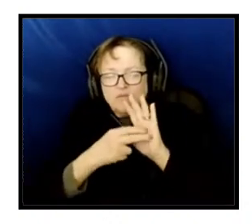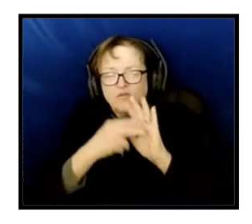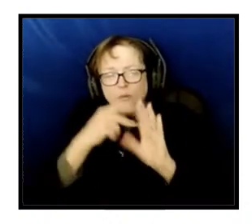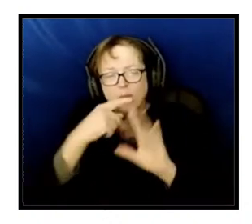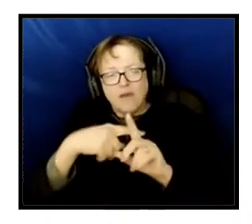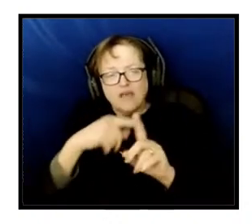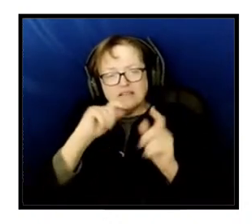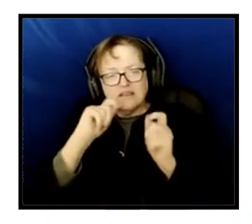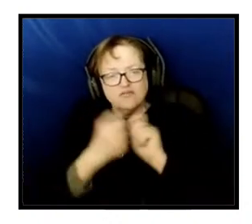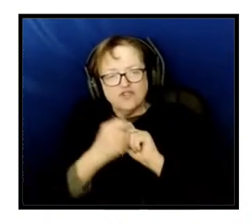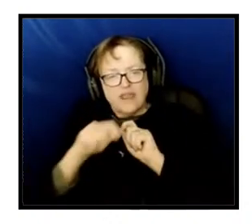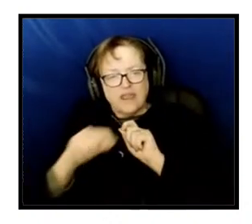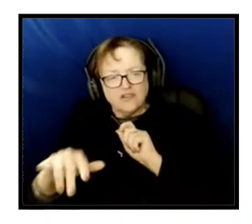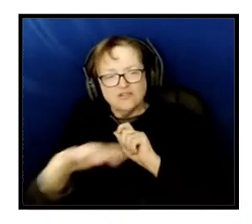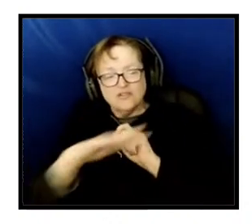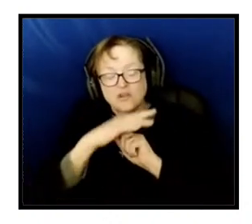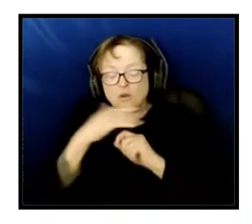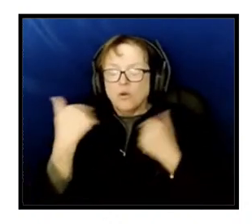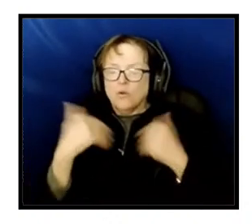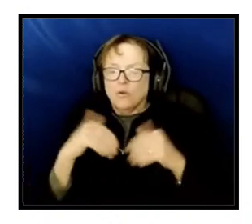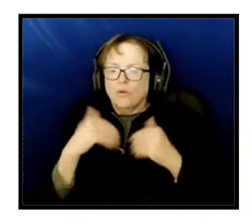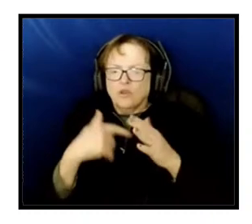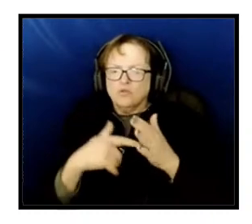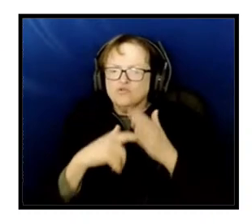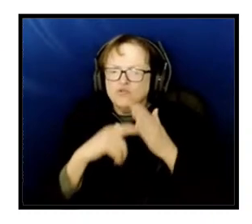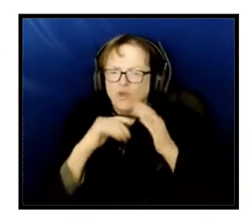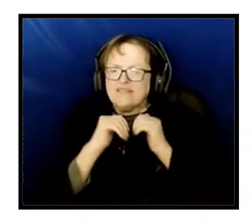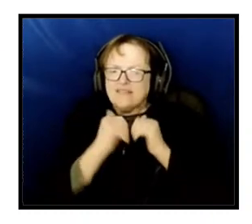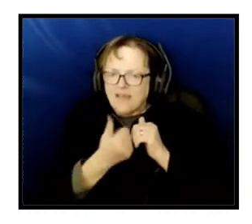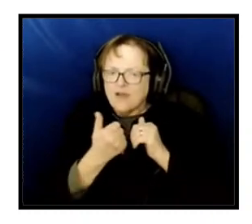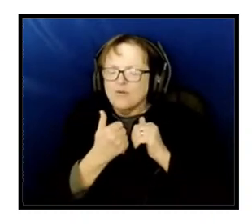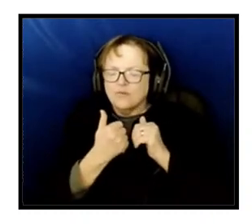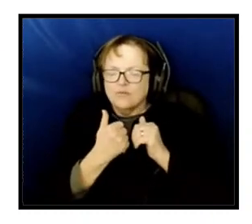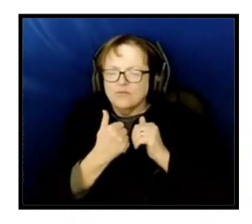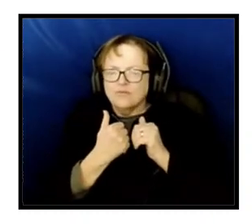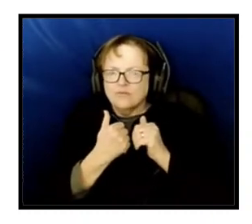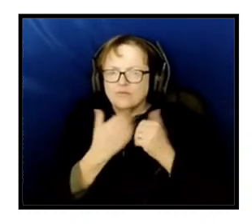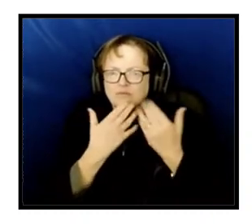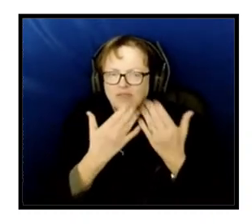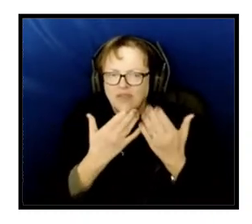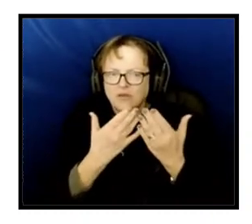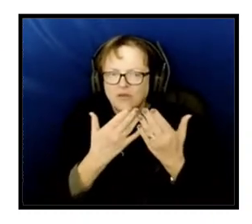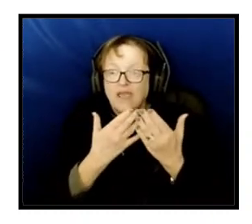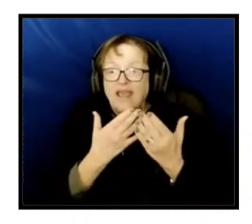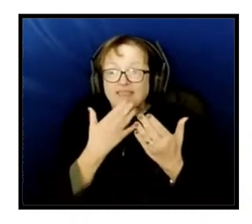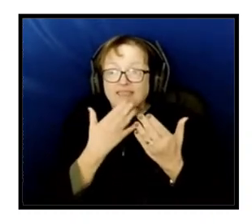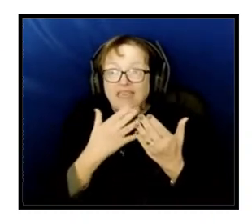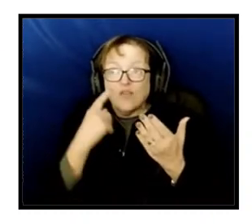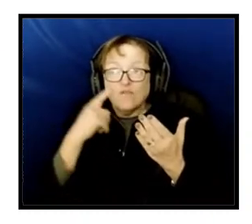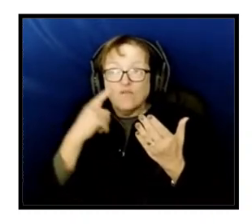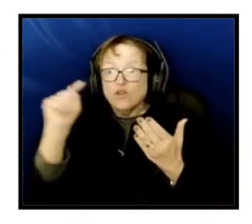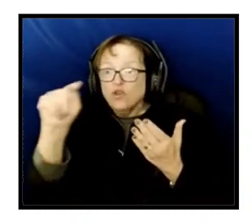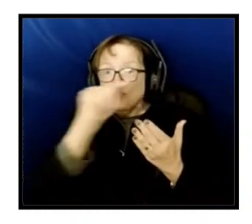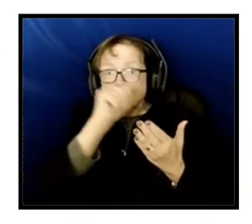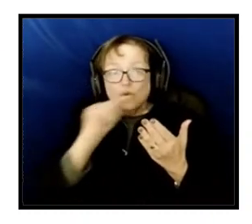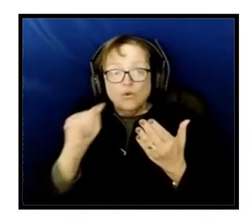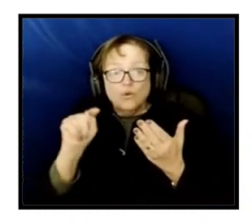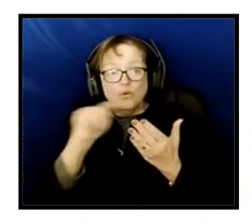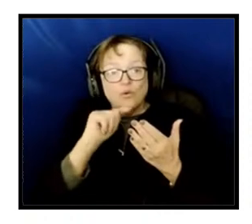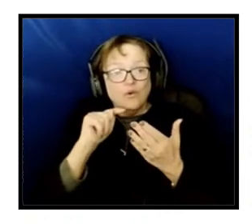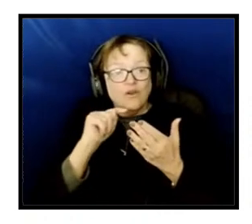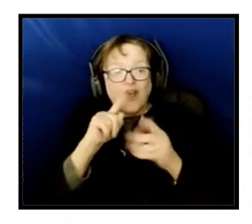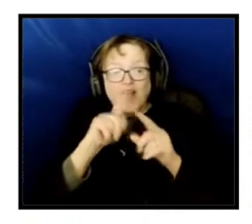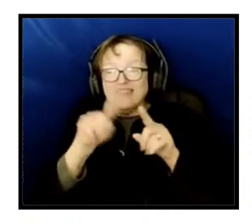in our communities. You are showing us the way and making new paths. Thank you for you, all of you, on the